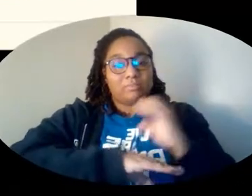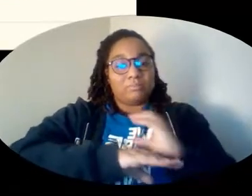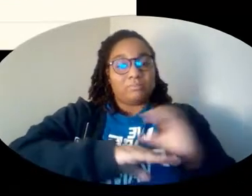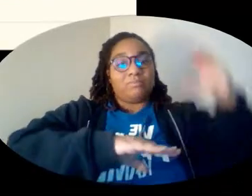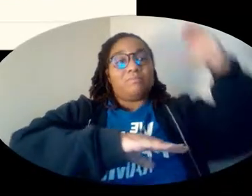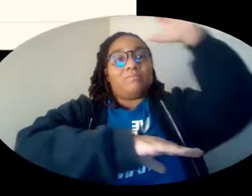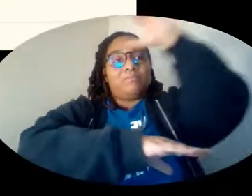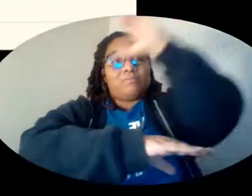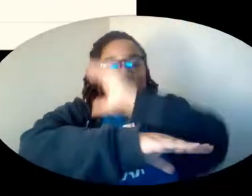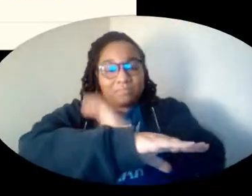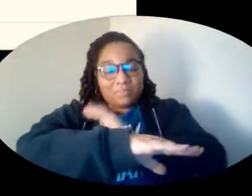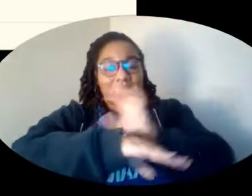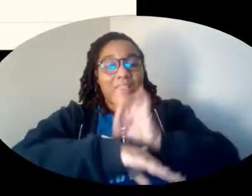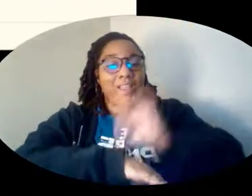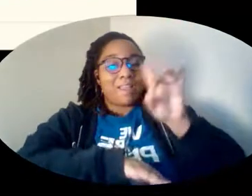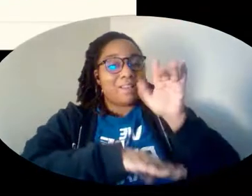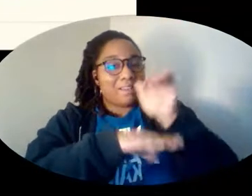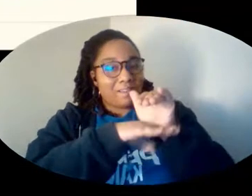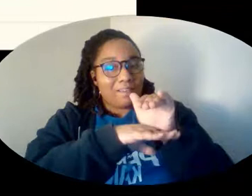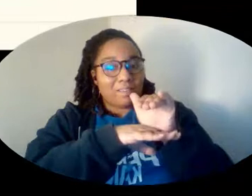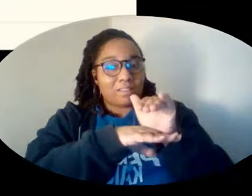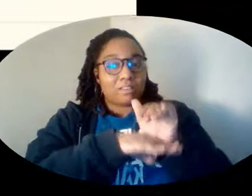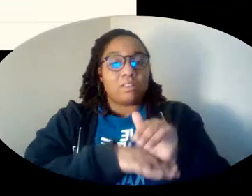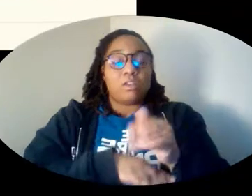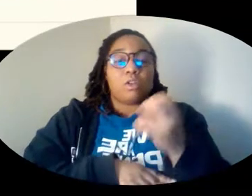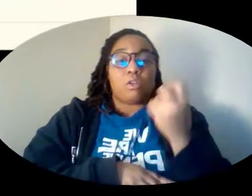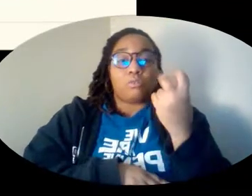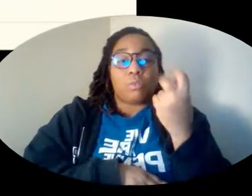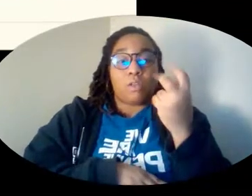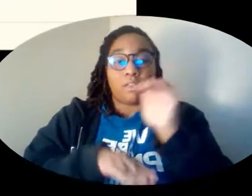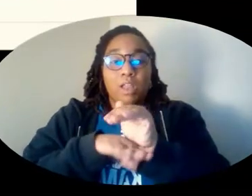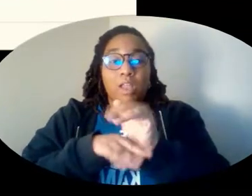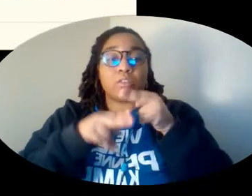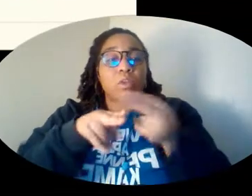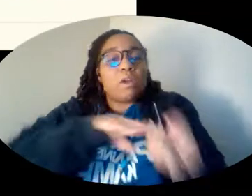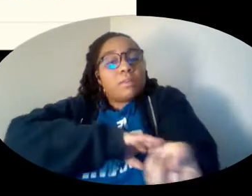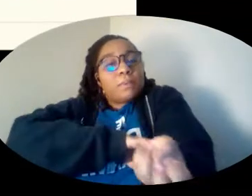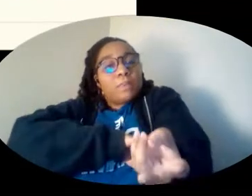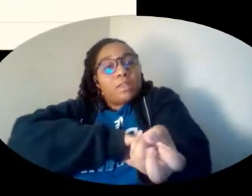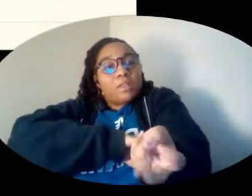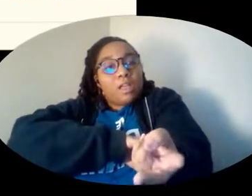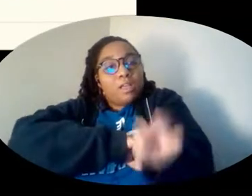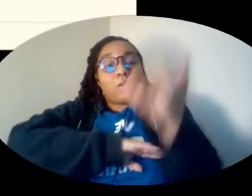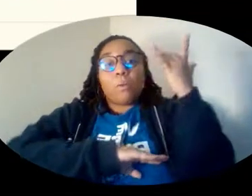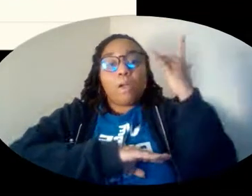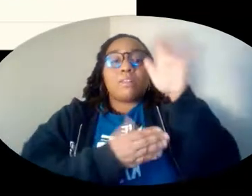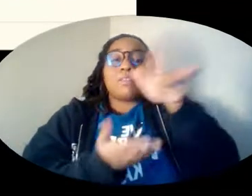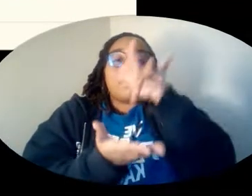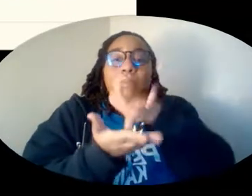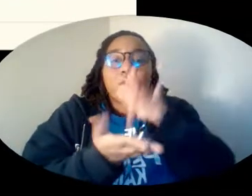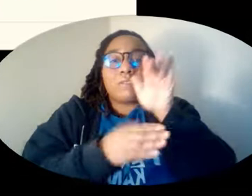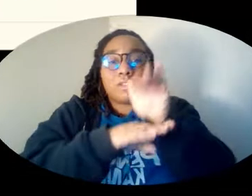and an 8 o'clock at night. 12 o'clock at night is called midnight because it's in the middle of the